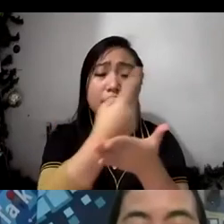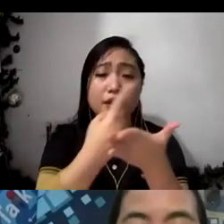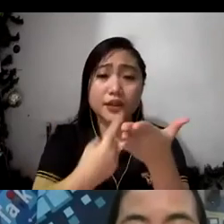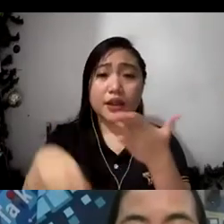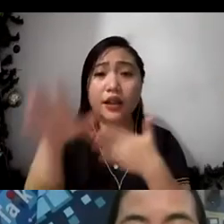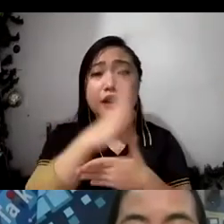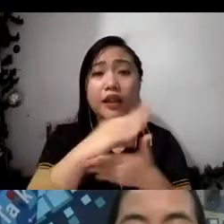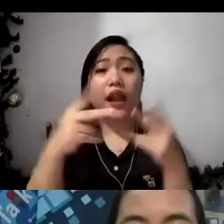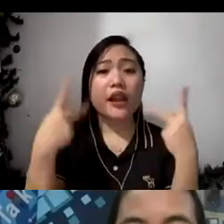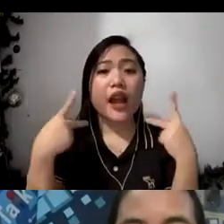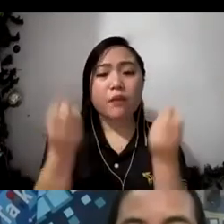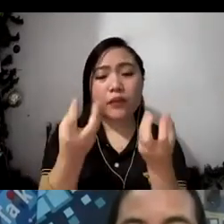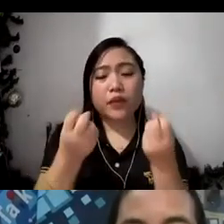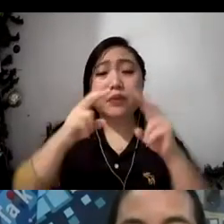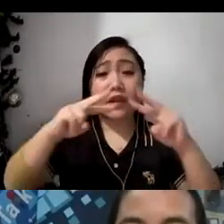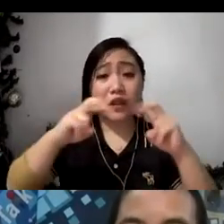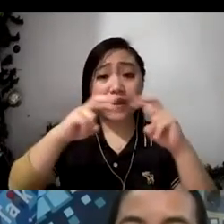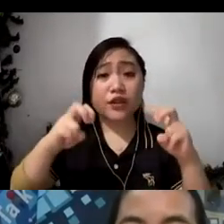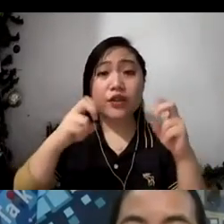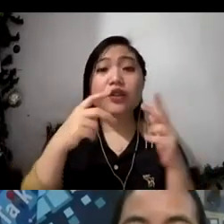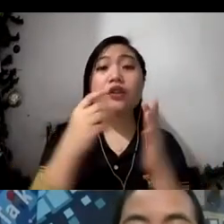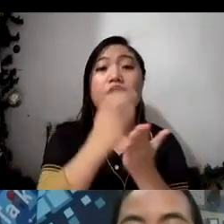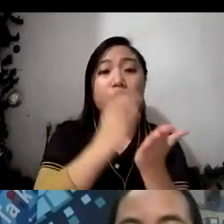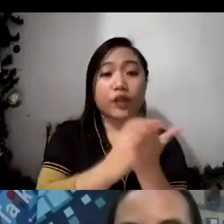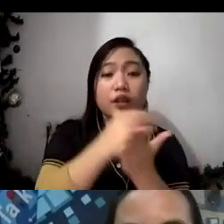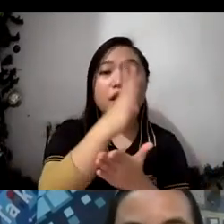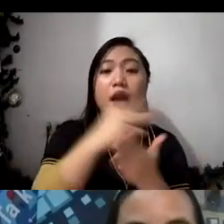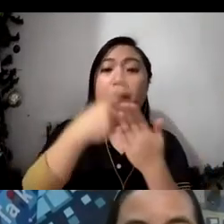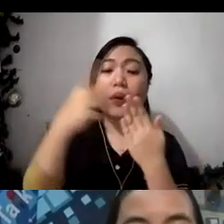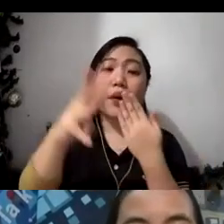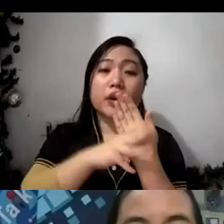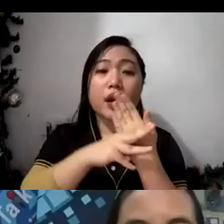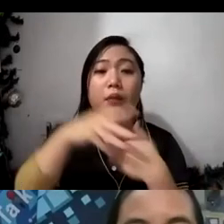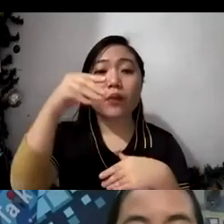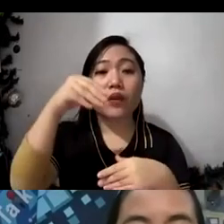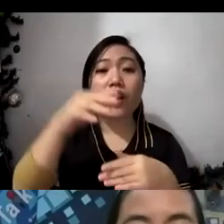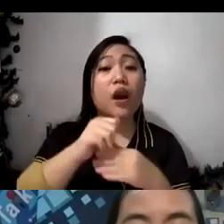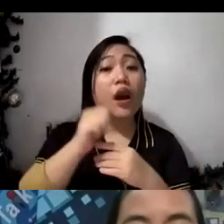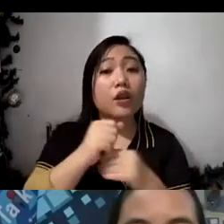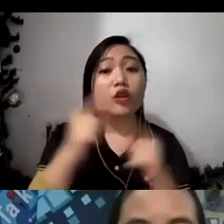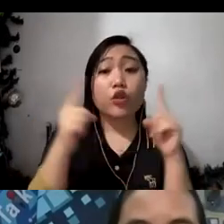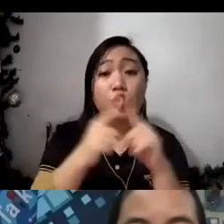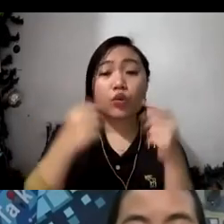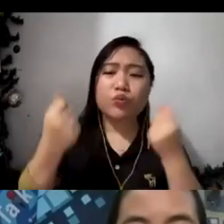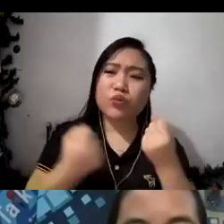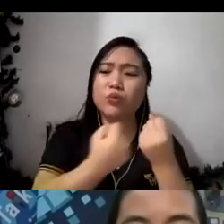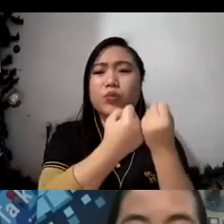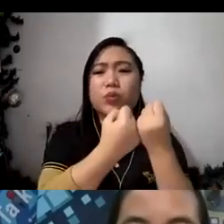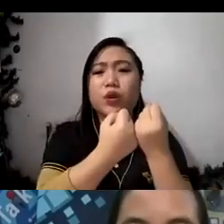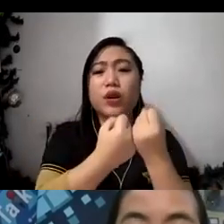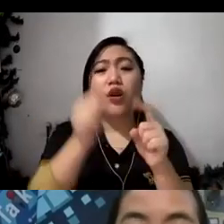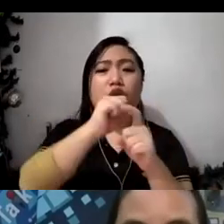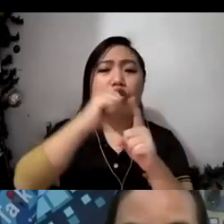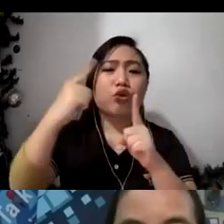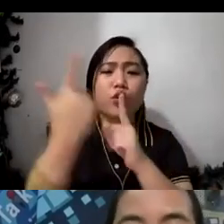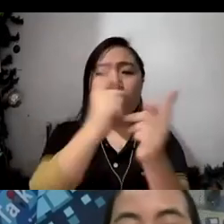several research and extension courses or programs aimed to promote empowerment and social transformation in